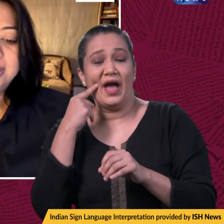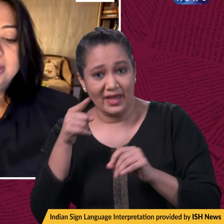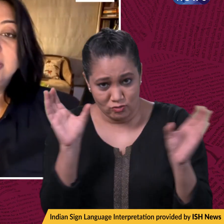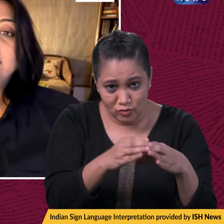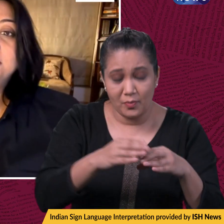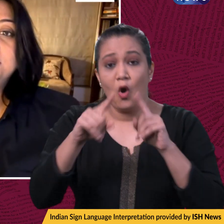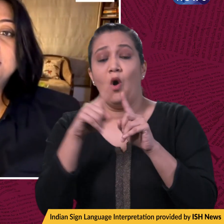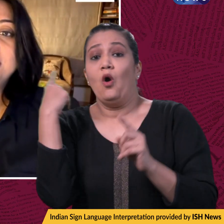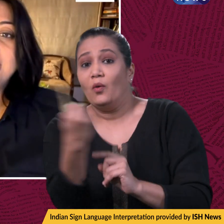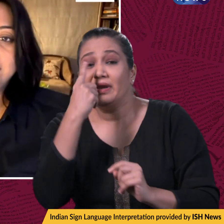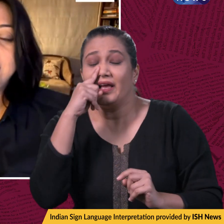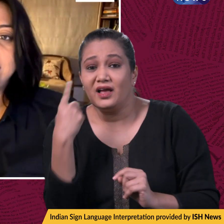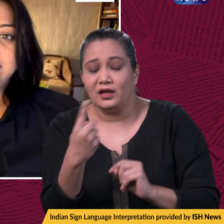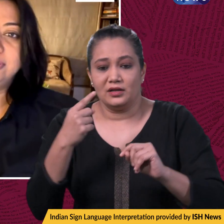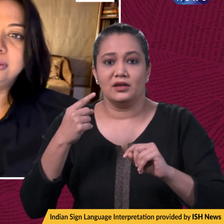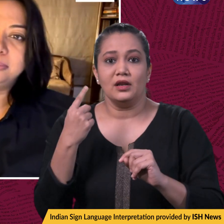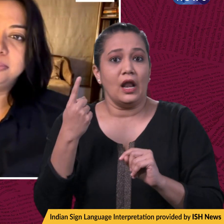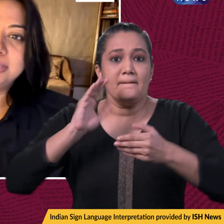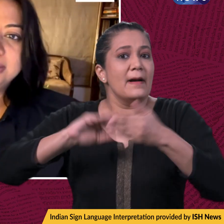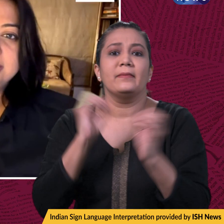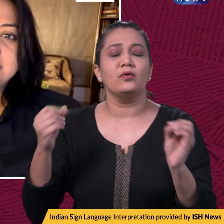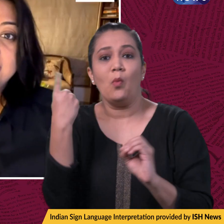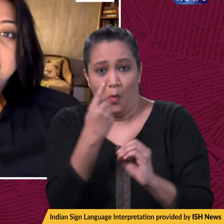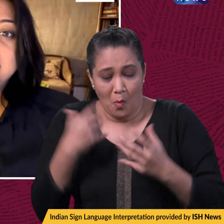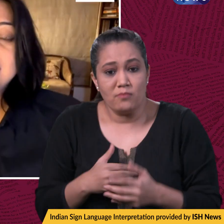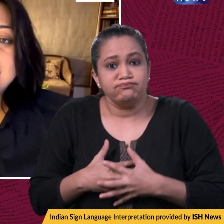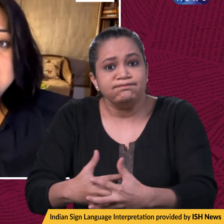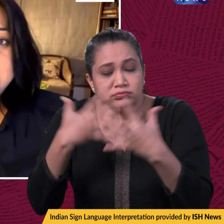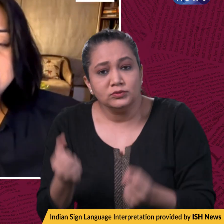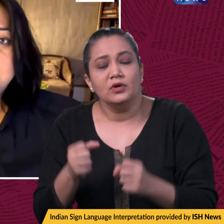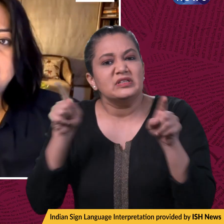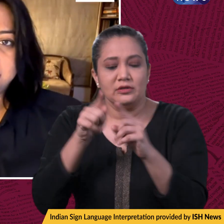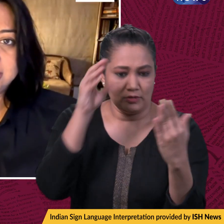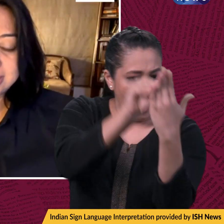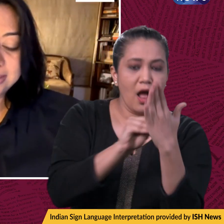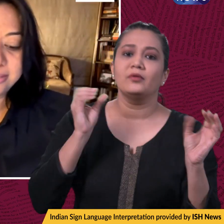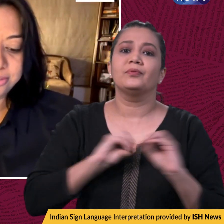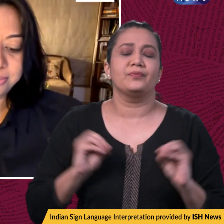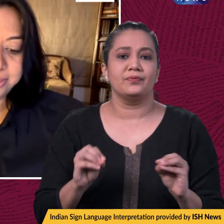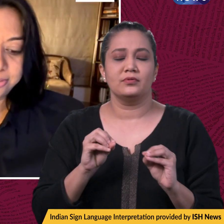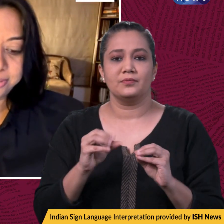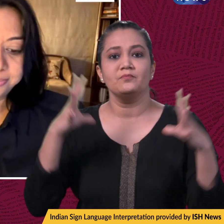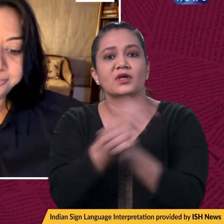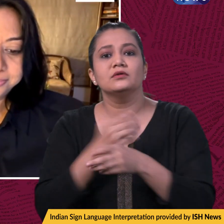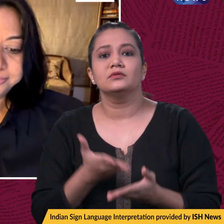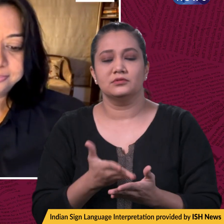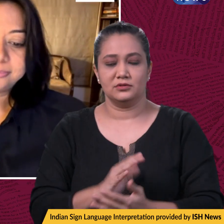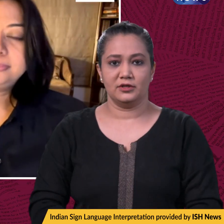women, from using IVF facilities. It basically leaves them out, and that is